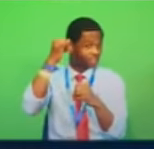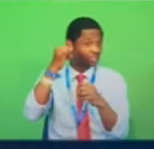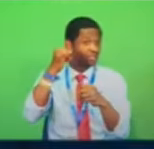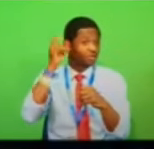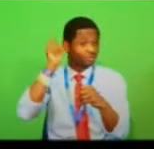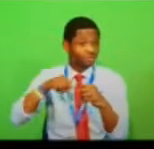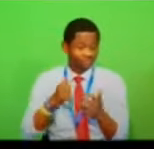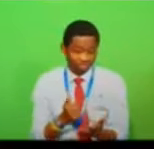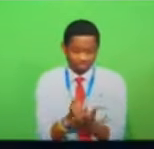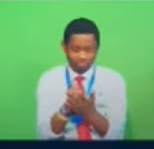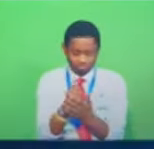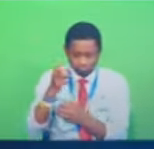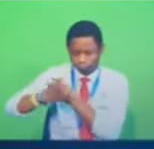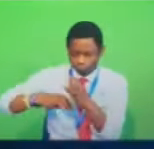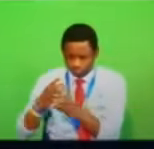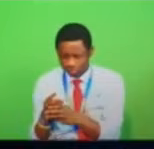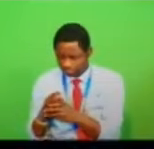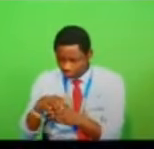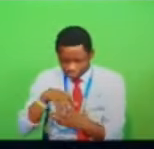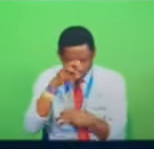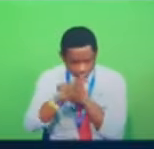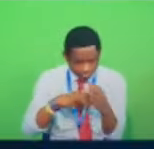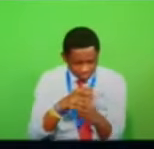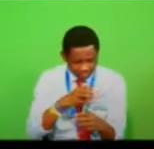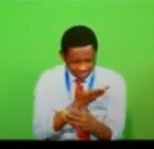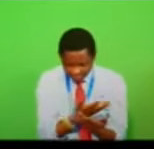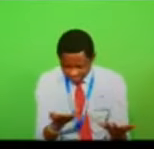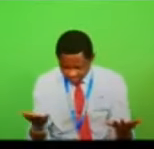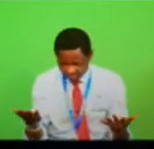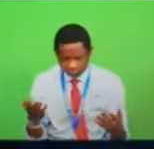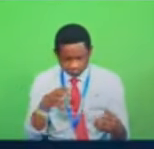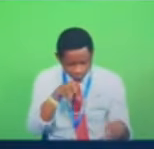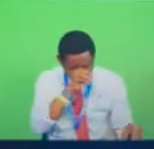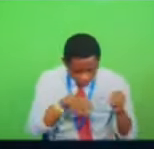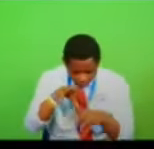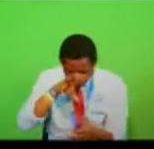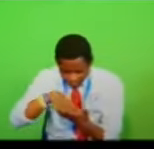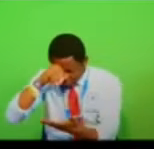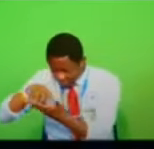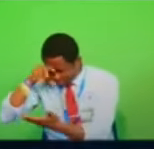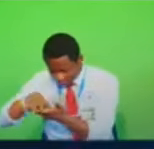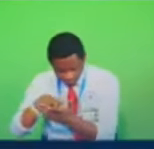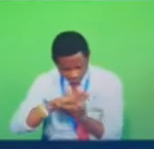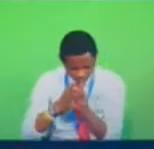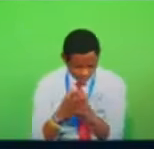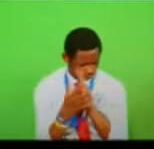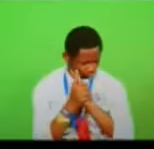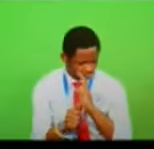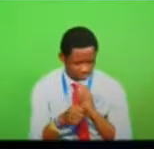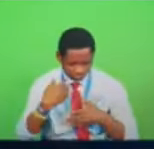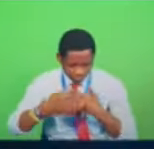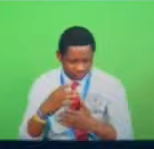to study this world. Study the things in the world. Every field of your calling, business, commerce,